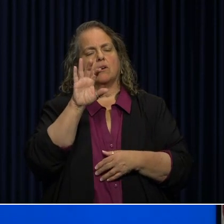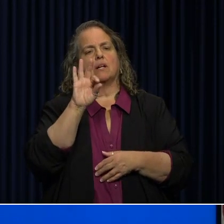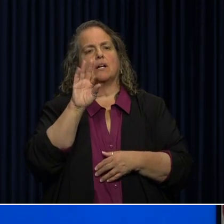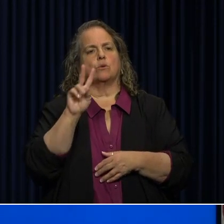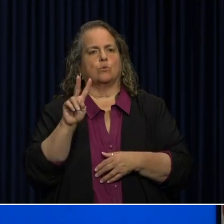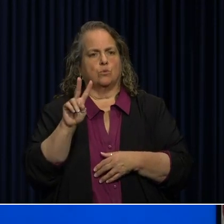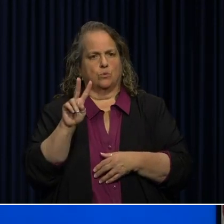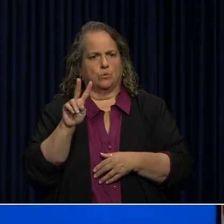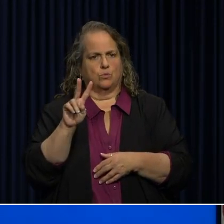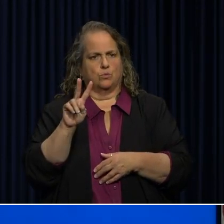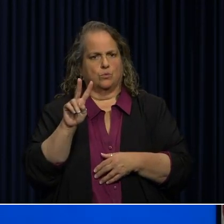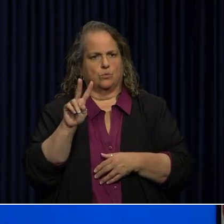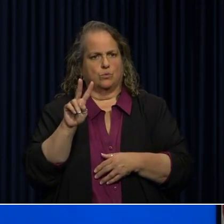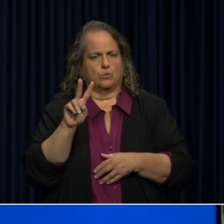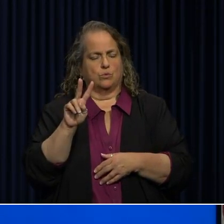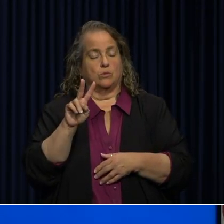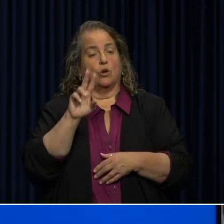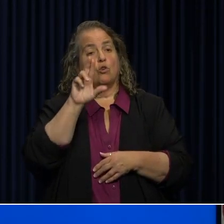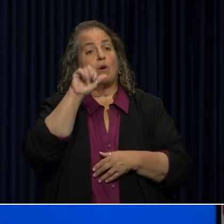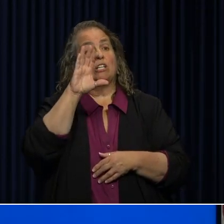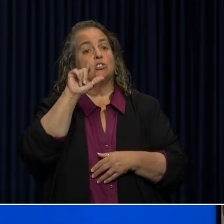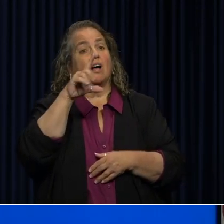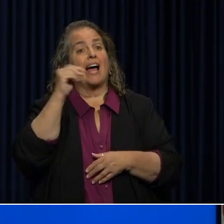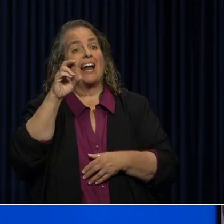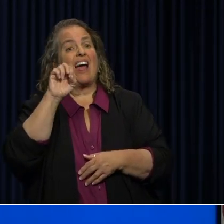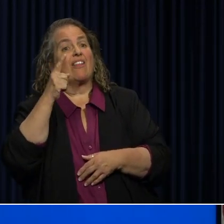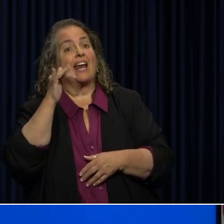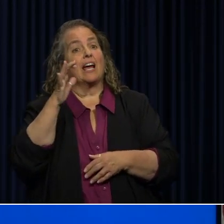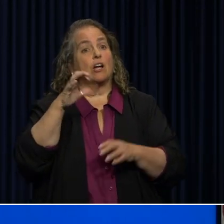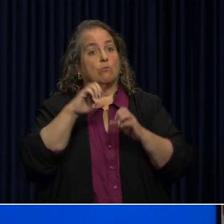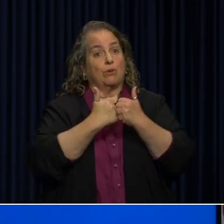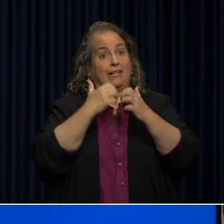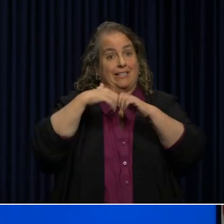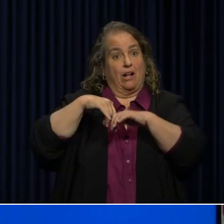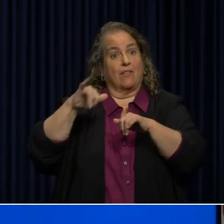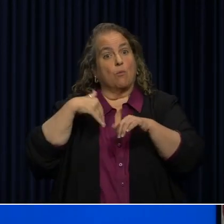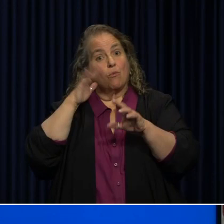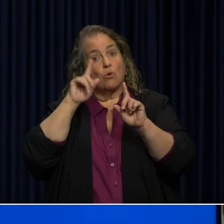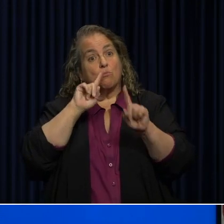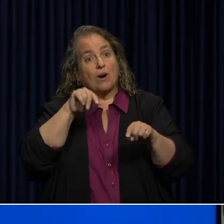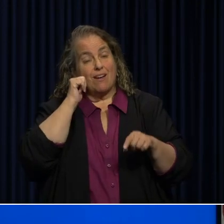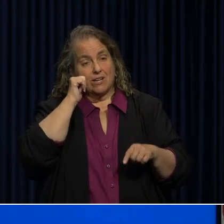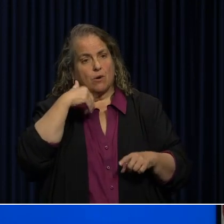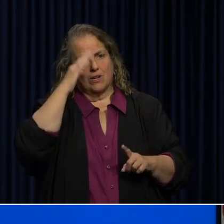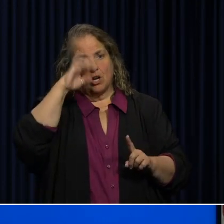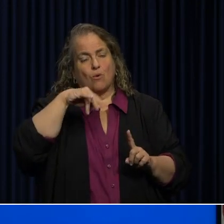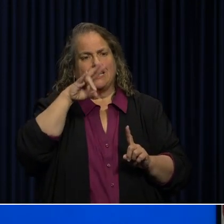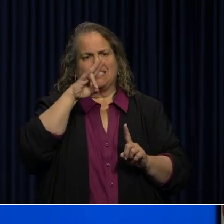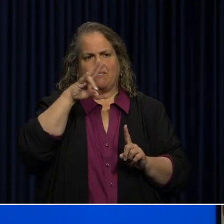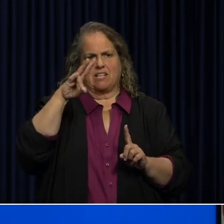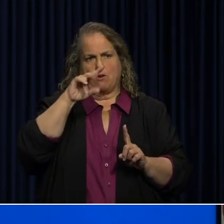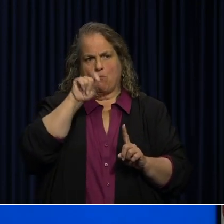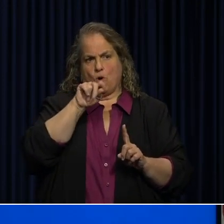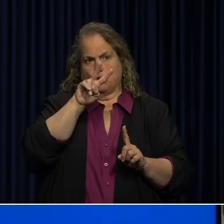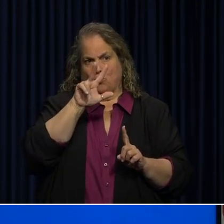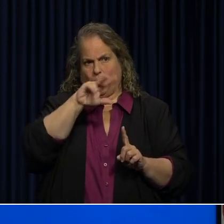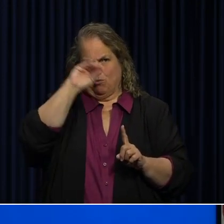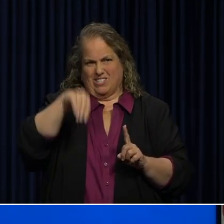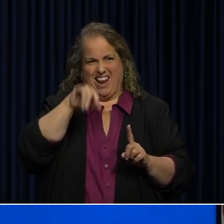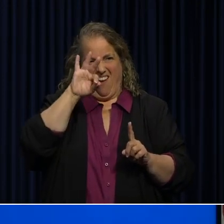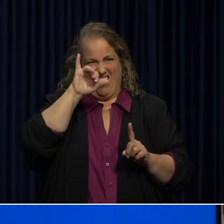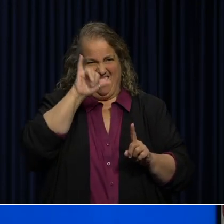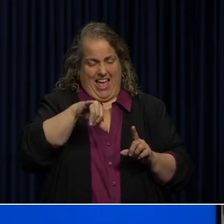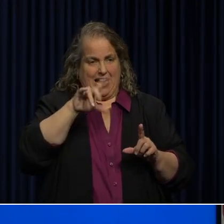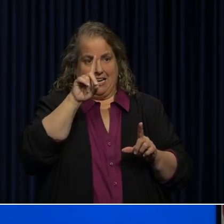3,192. And the racial and ethnic breakdown, which we're going to report every day, we know 77.23% of the